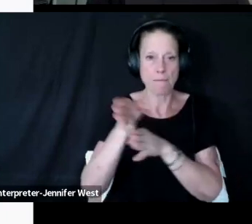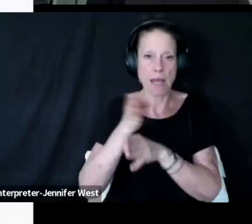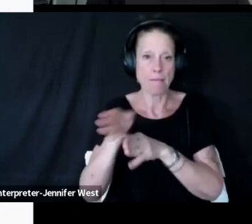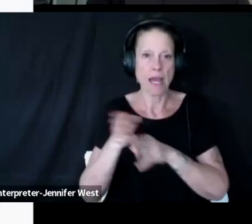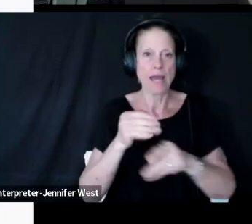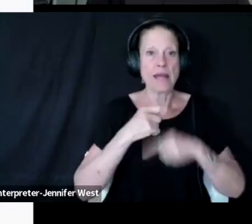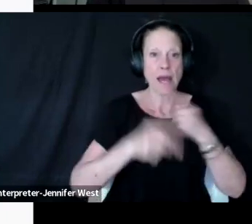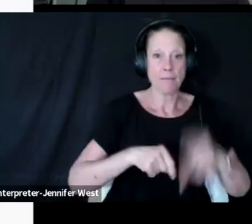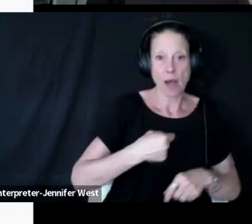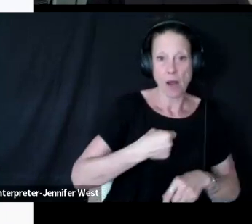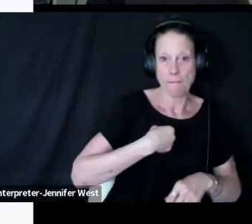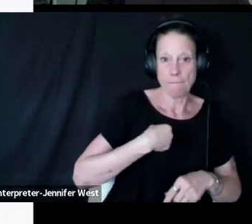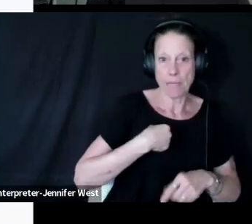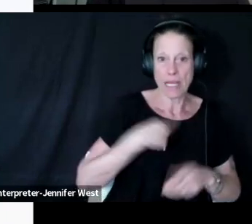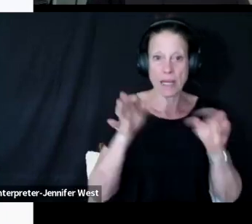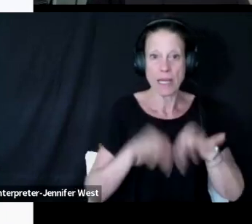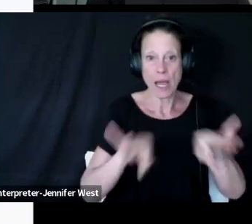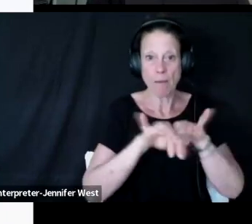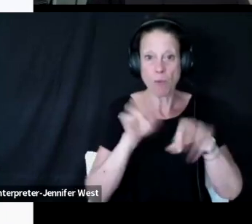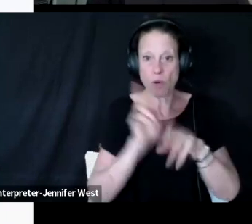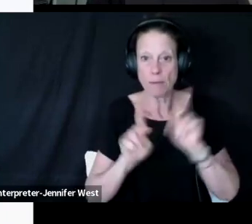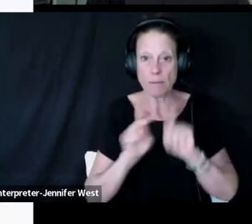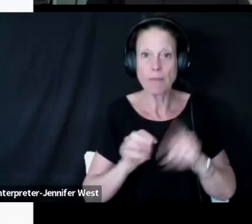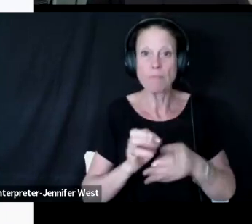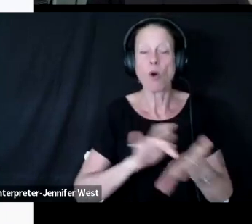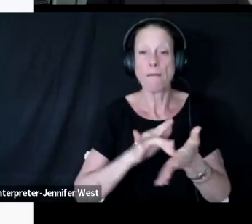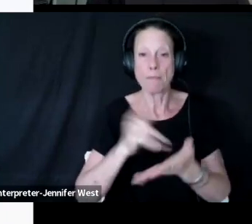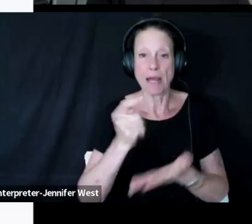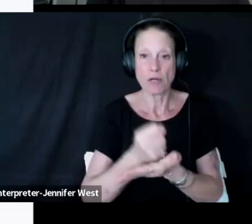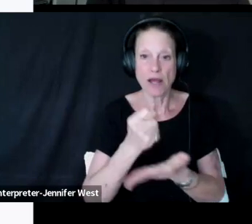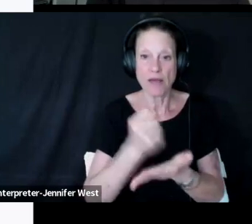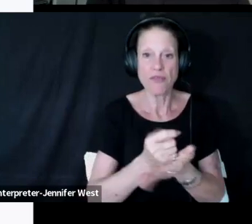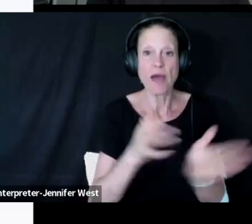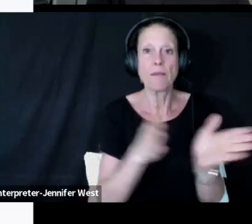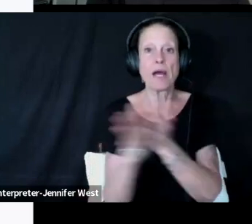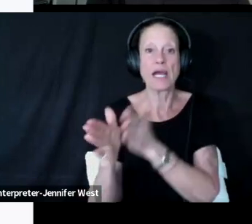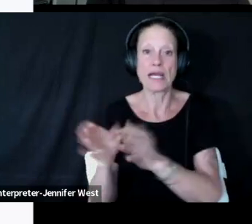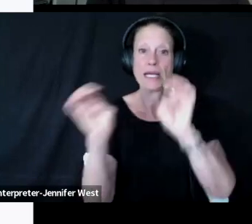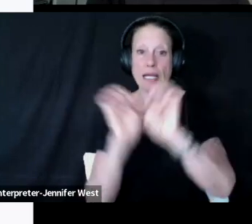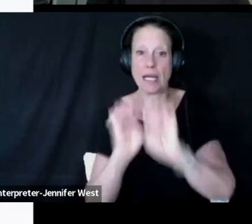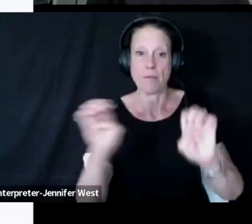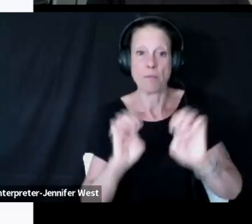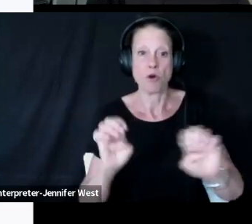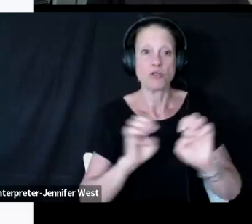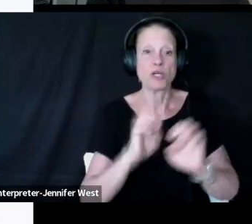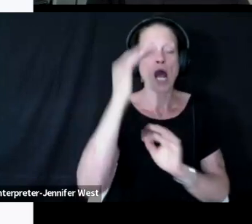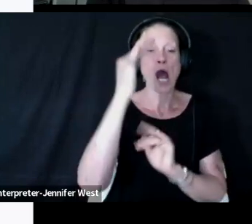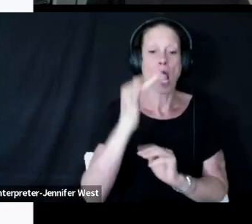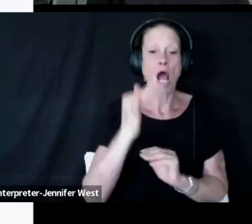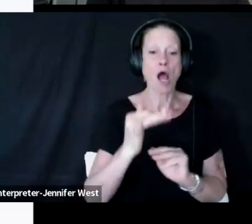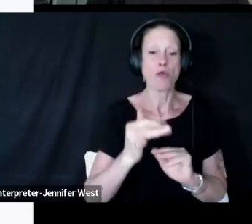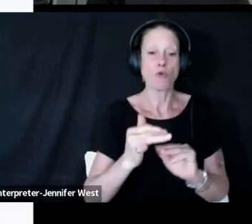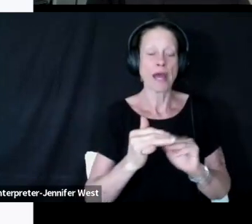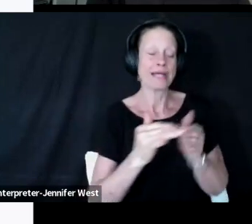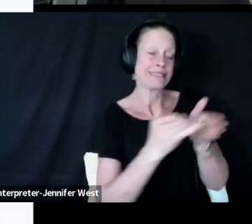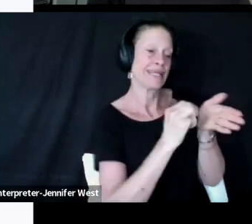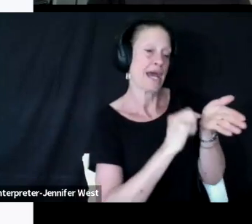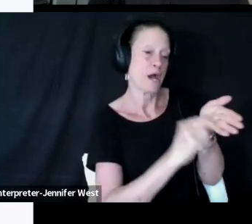people, medical and therapy, emergency, all the way down to housing, finances, and